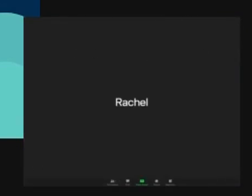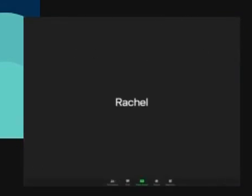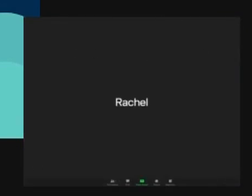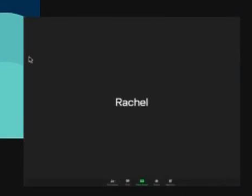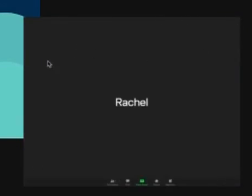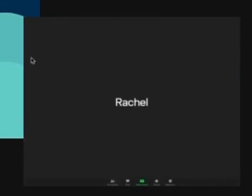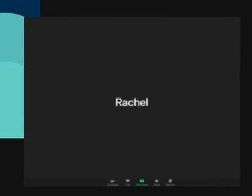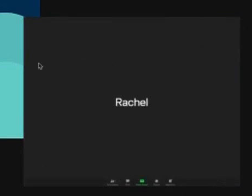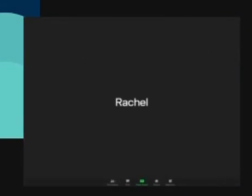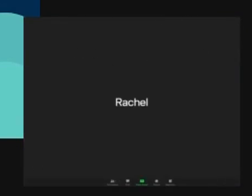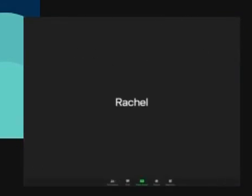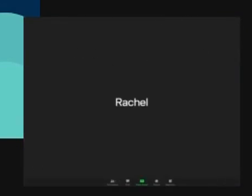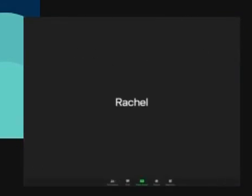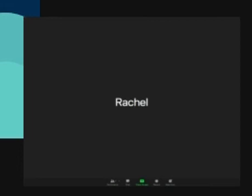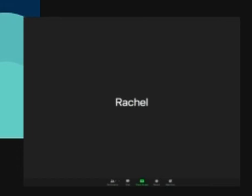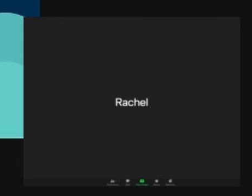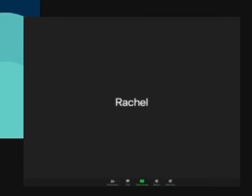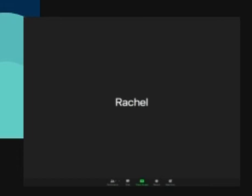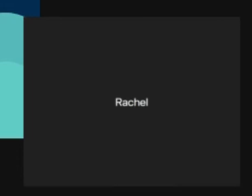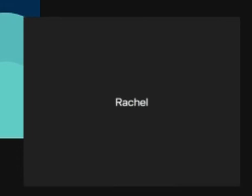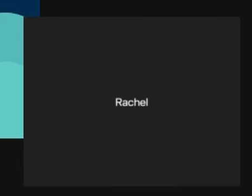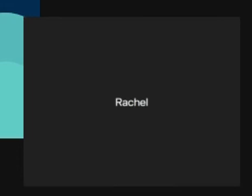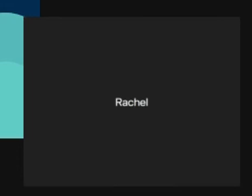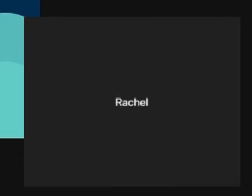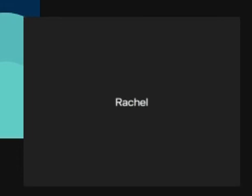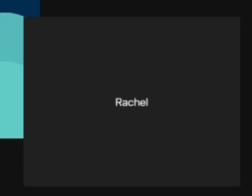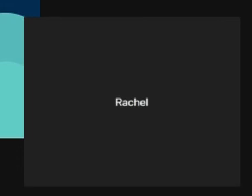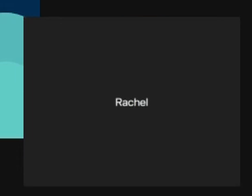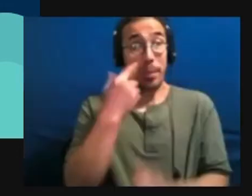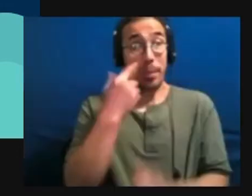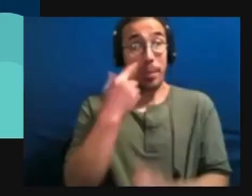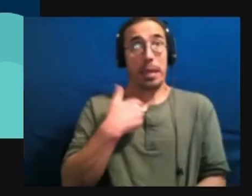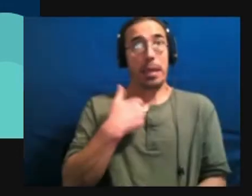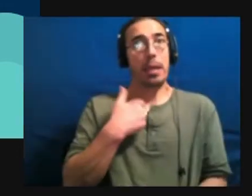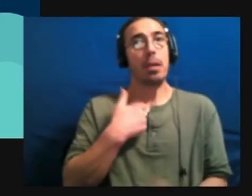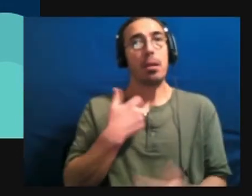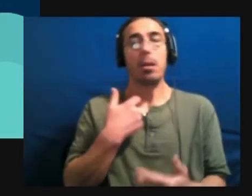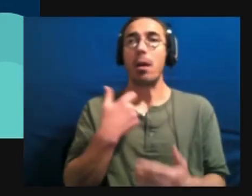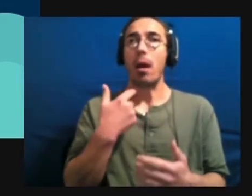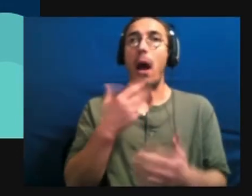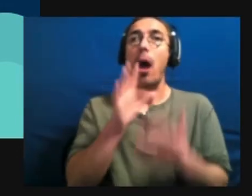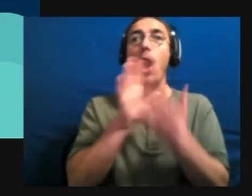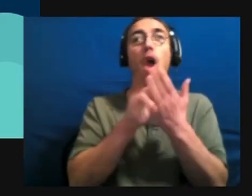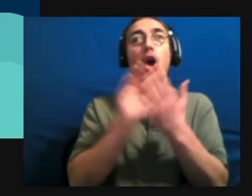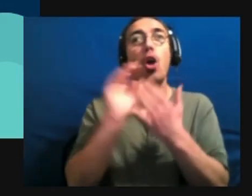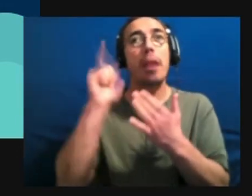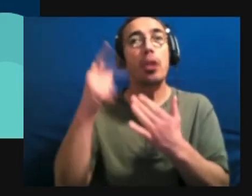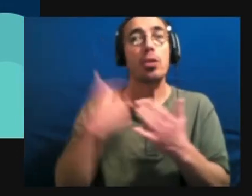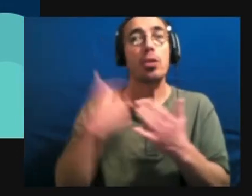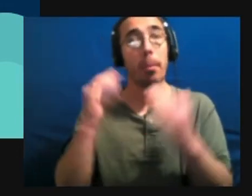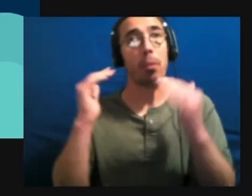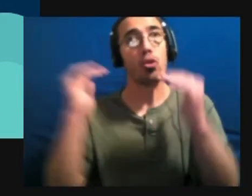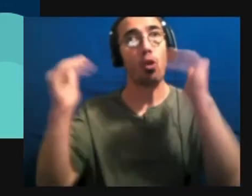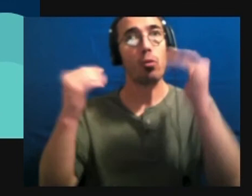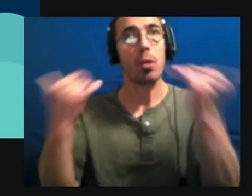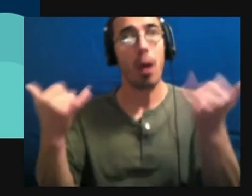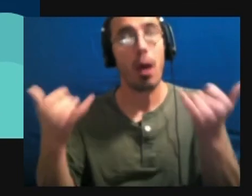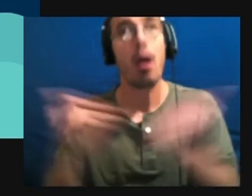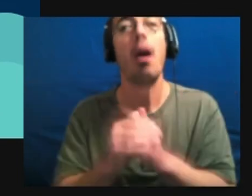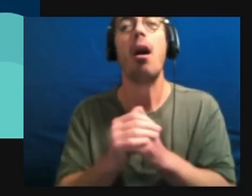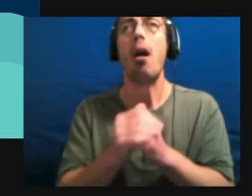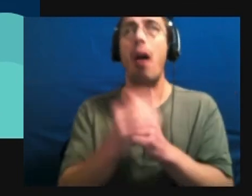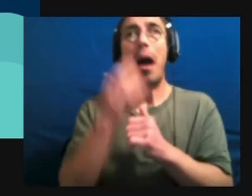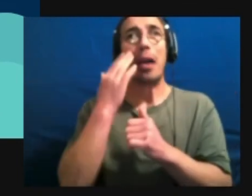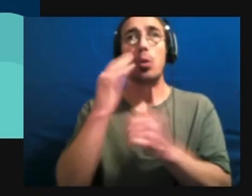learned, and this happens to me as an adult still. I don't know what the acceptable threshold of